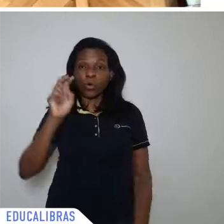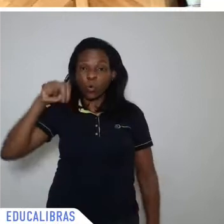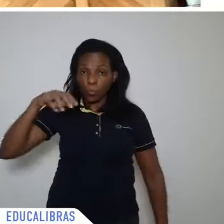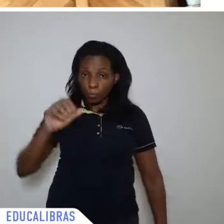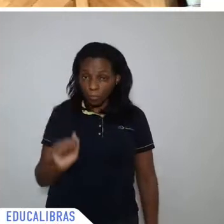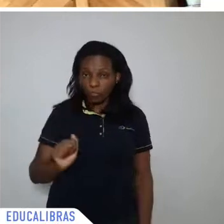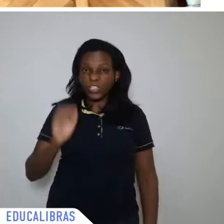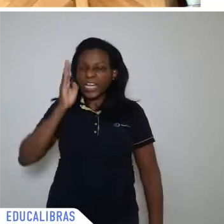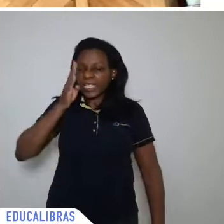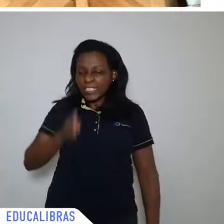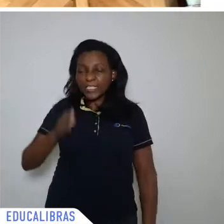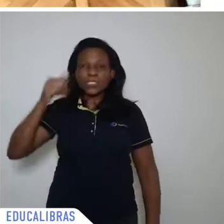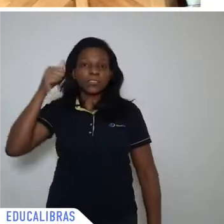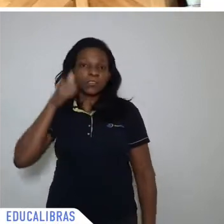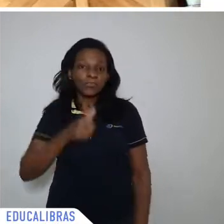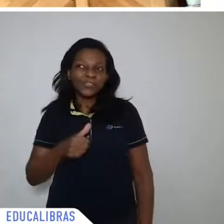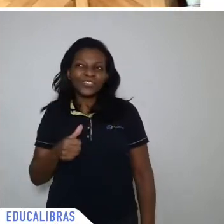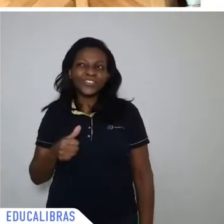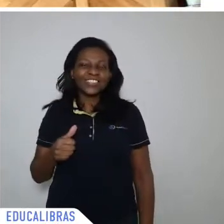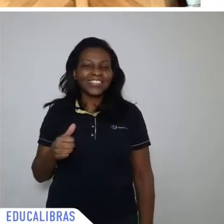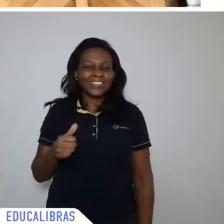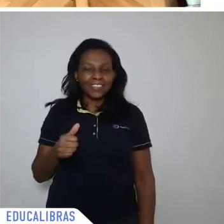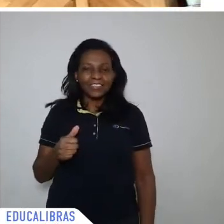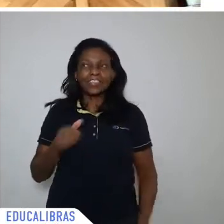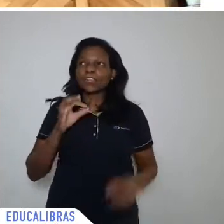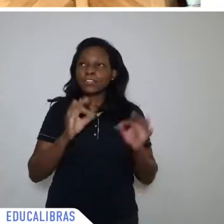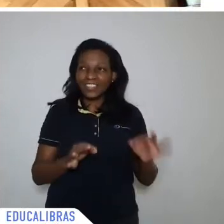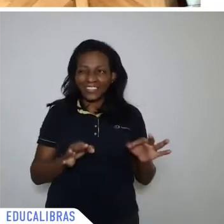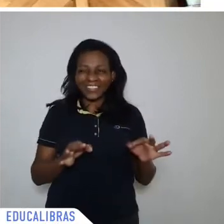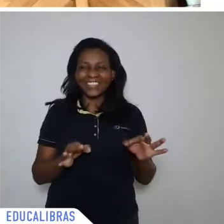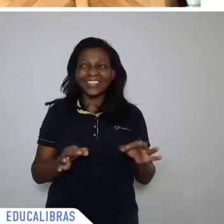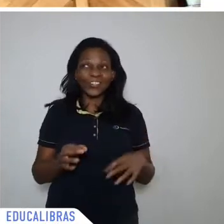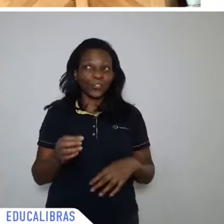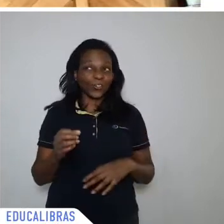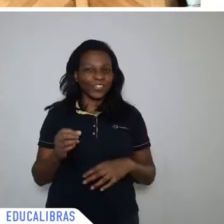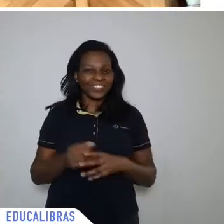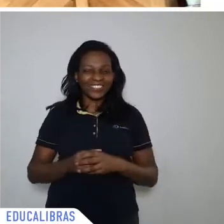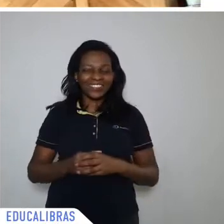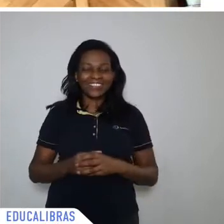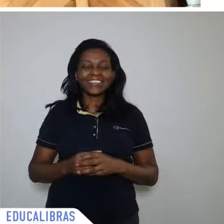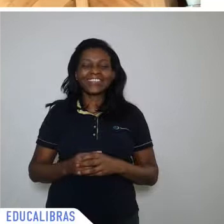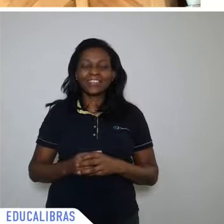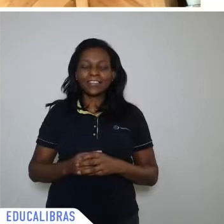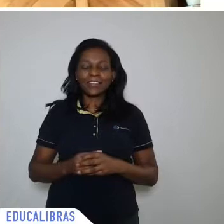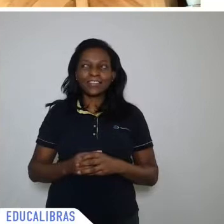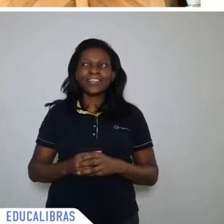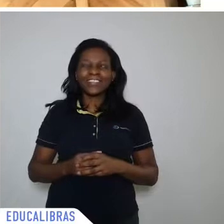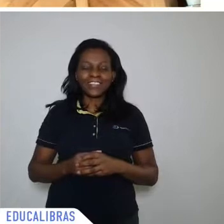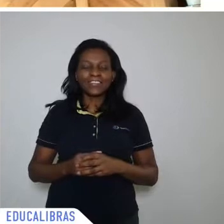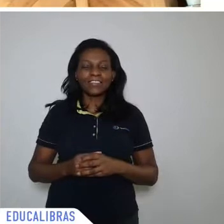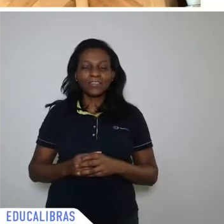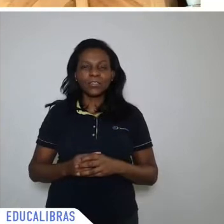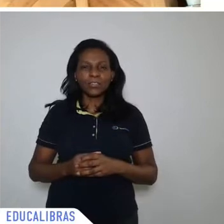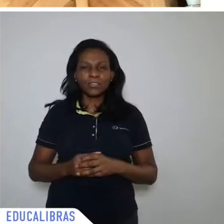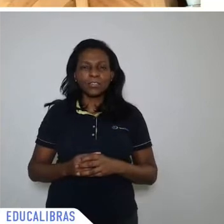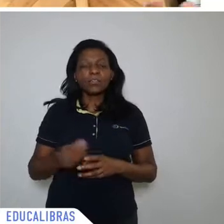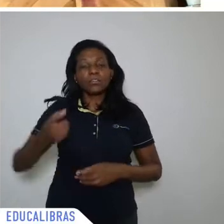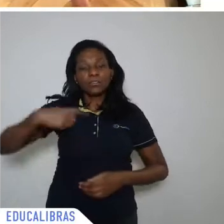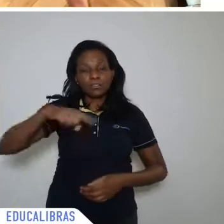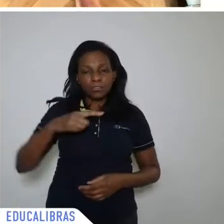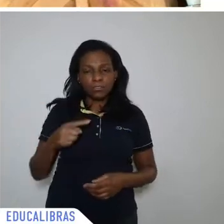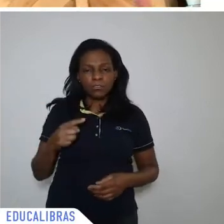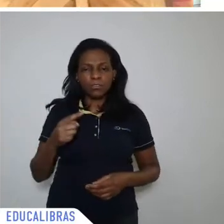As Bruna said, cis women is what the census can capture. There is a limit to the